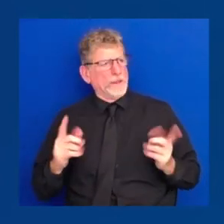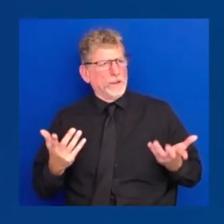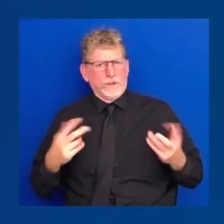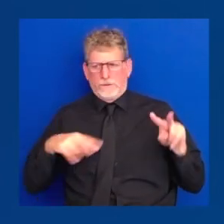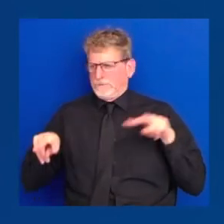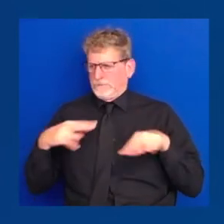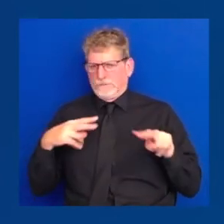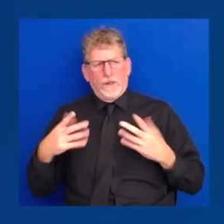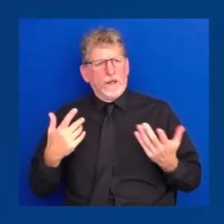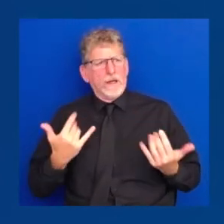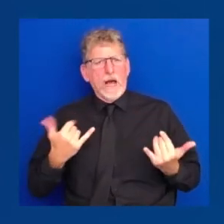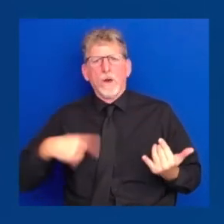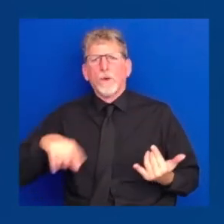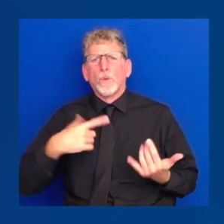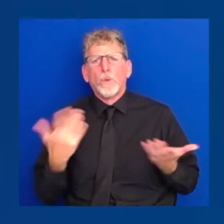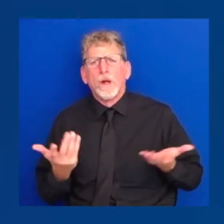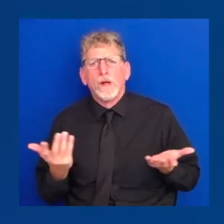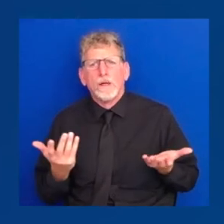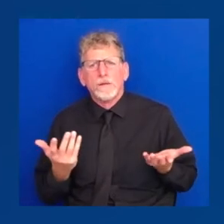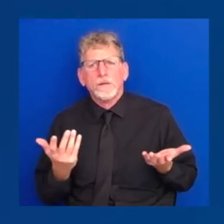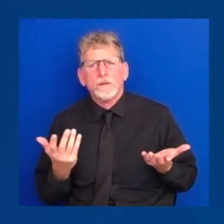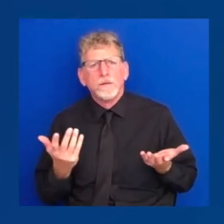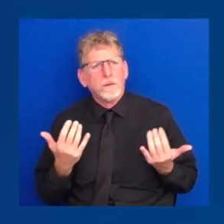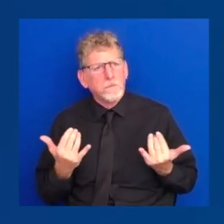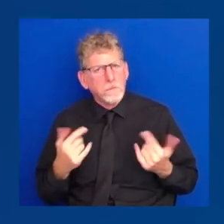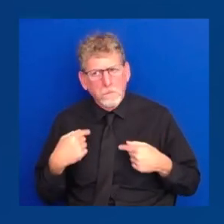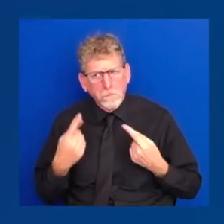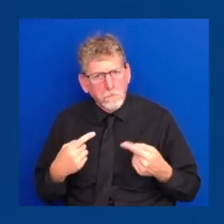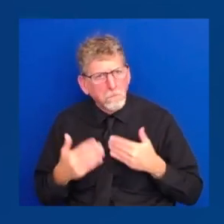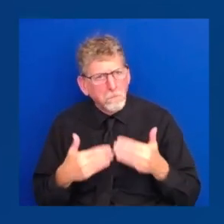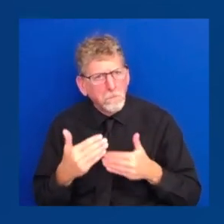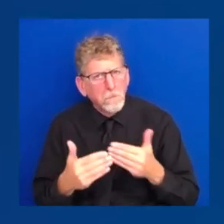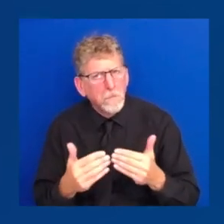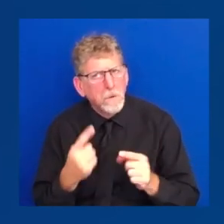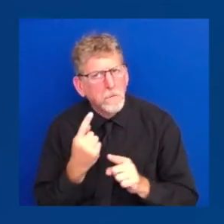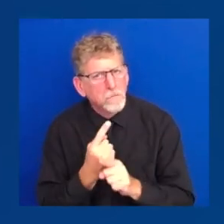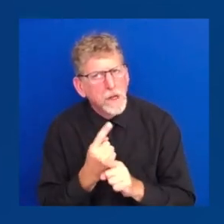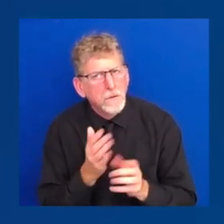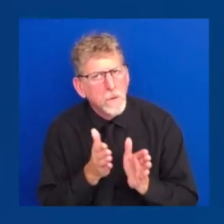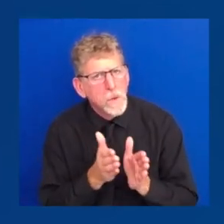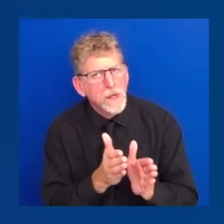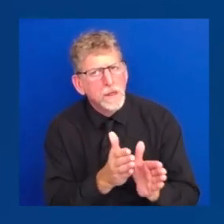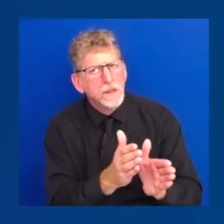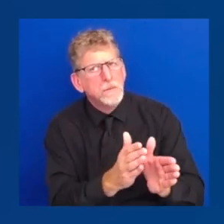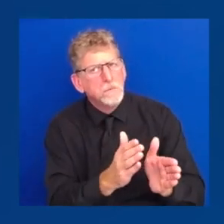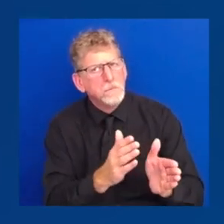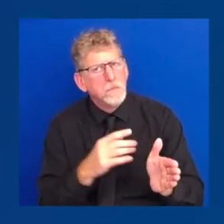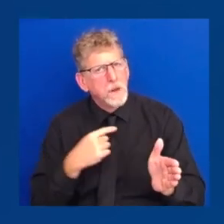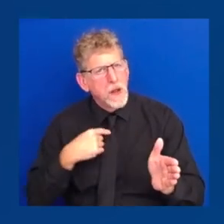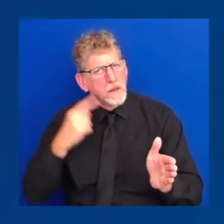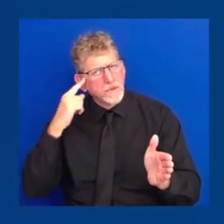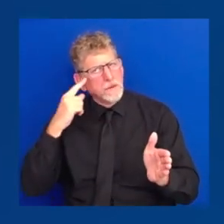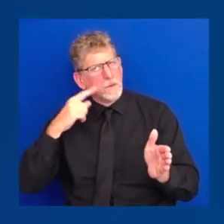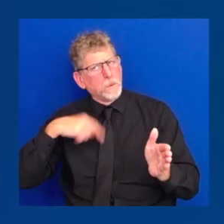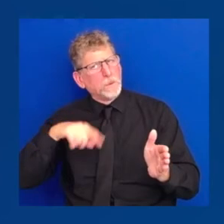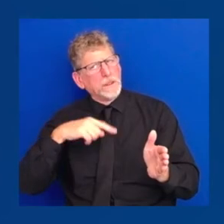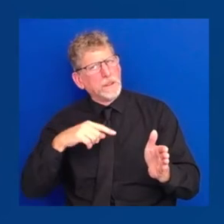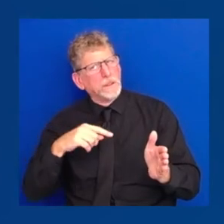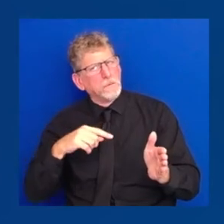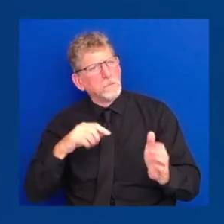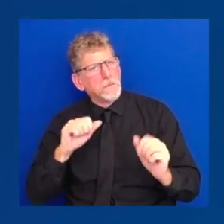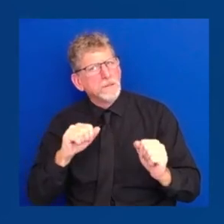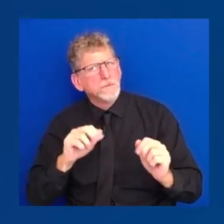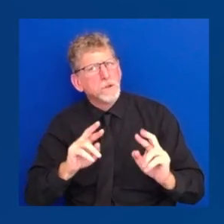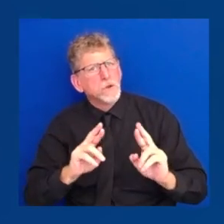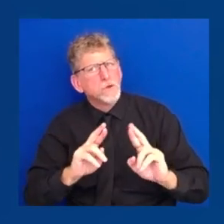direction. And with all the interventions we have, I believe that we are prepared for the possibility that we will get another variant with